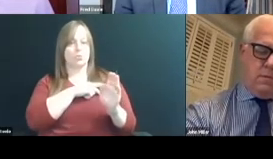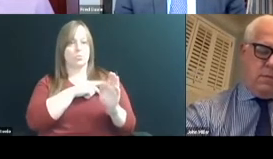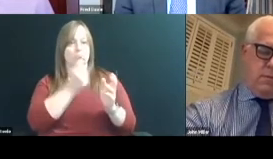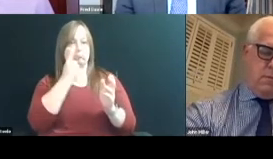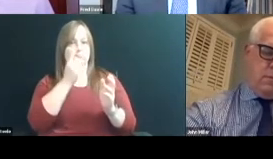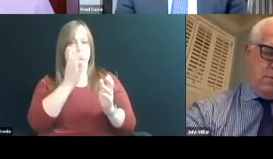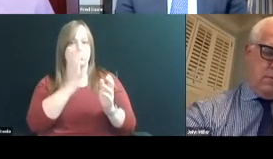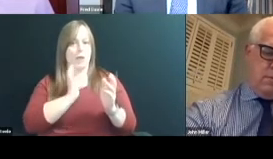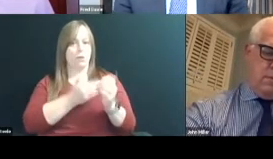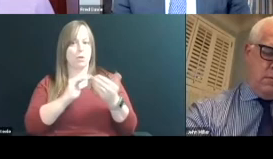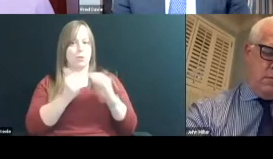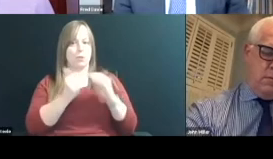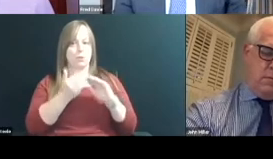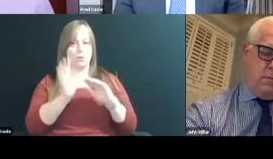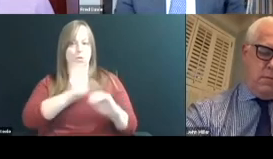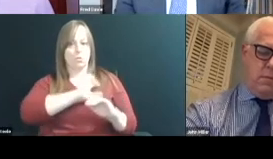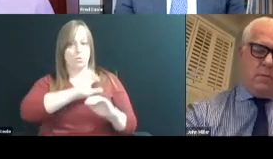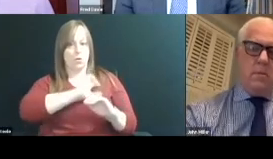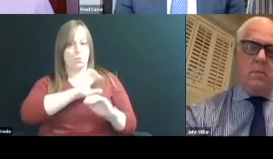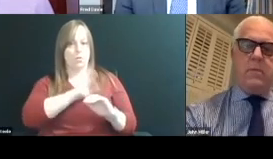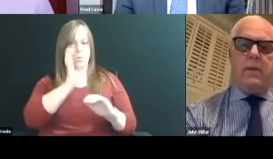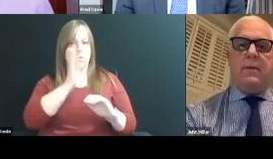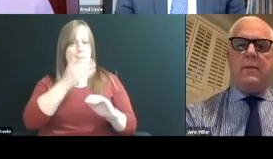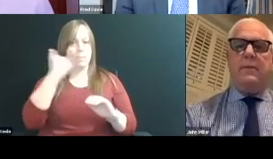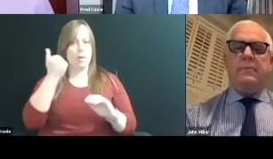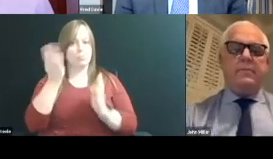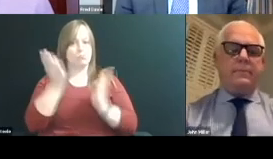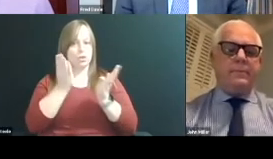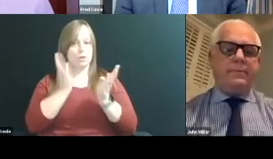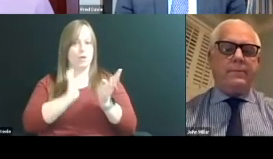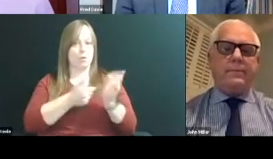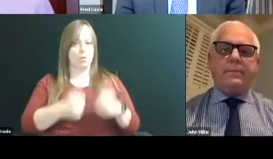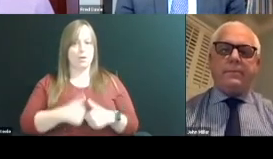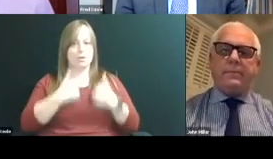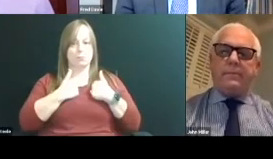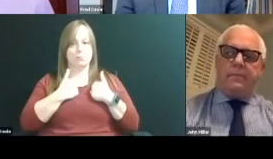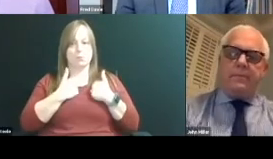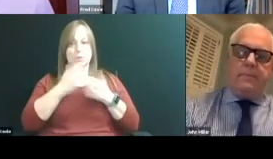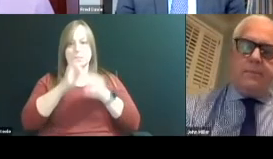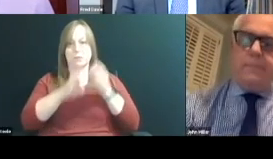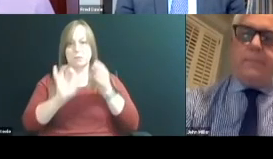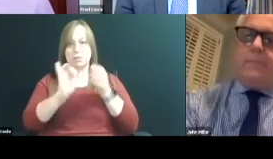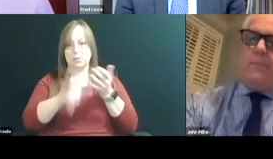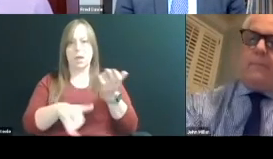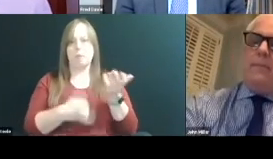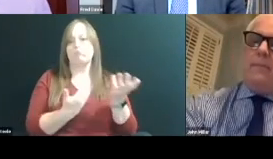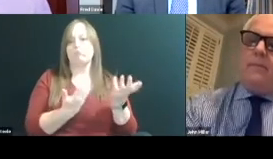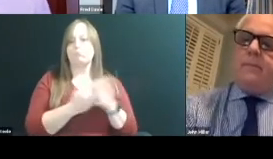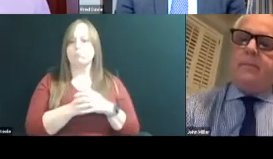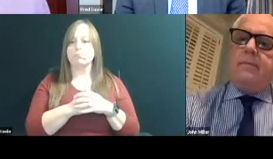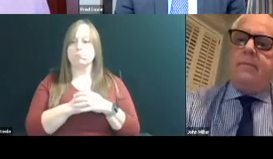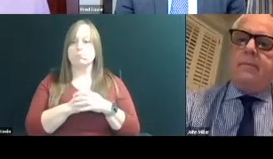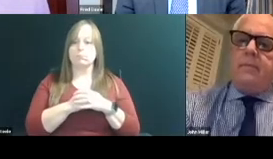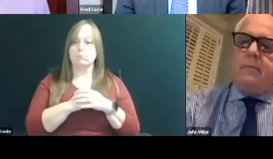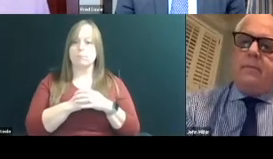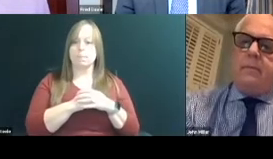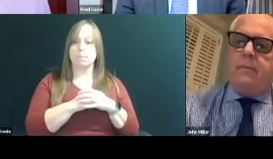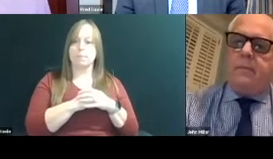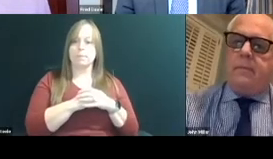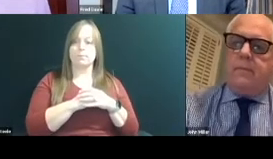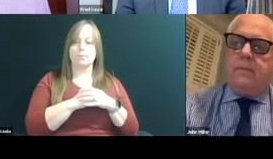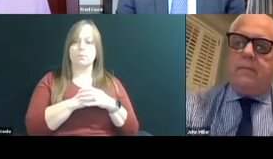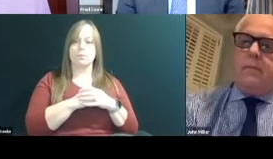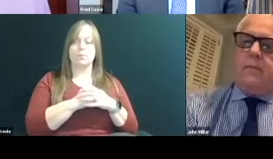communities. Those are police officers that will better serve our residents. So it's as simple as that. As for